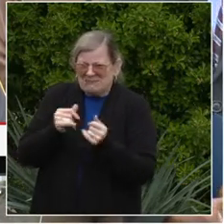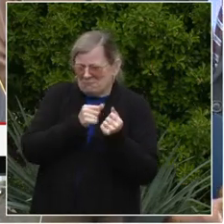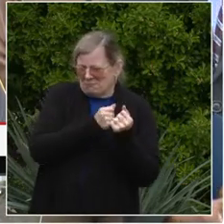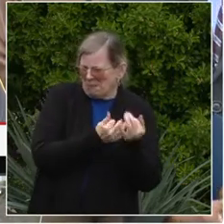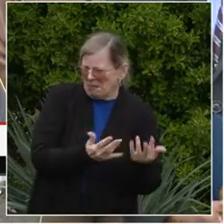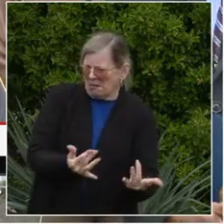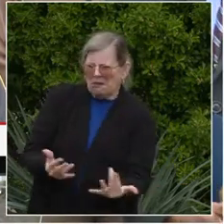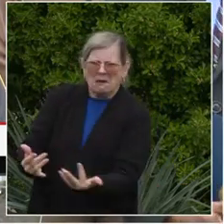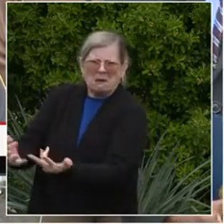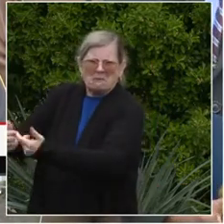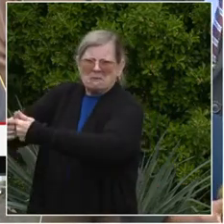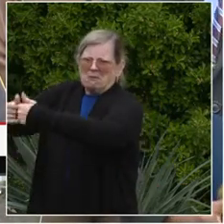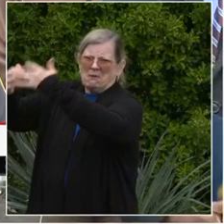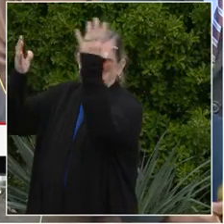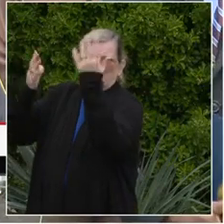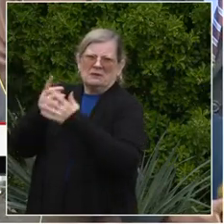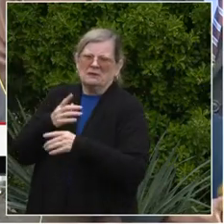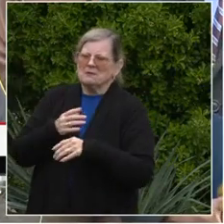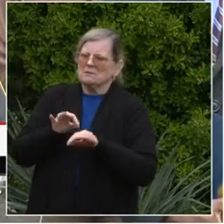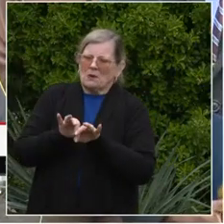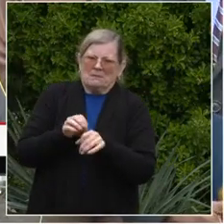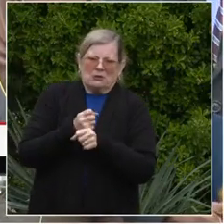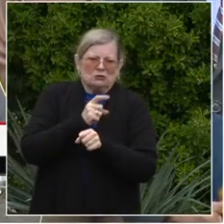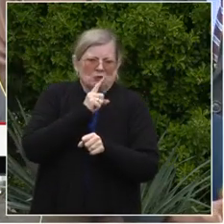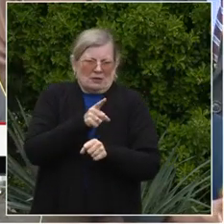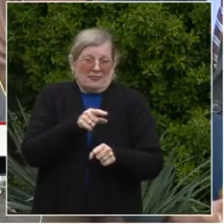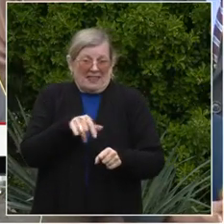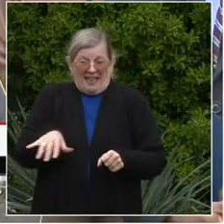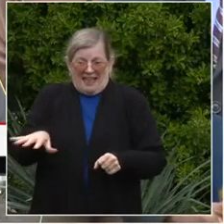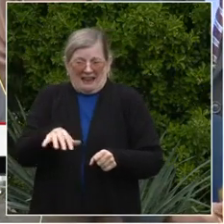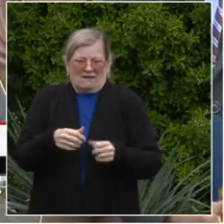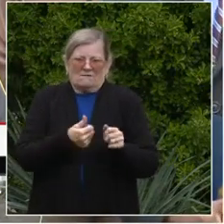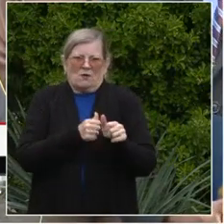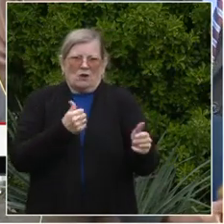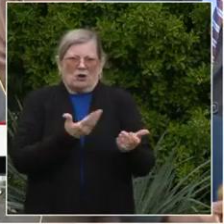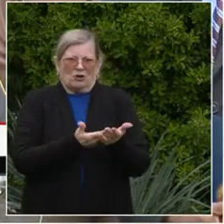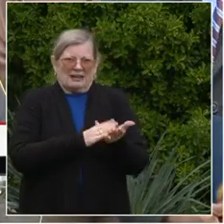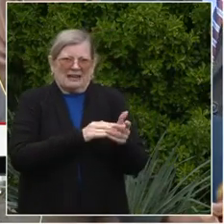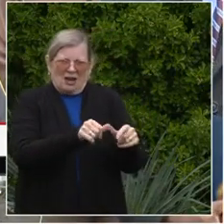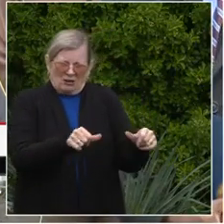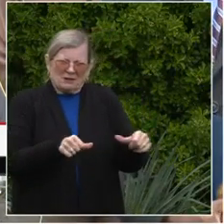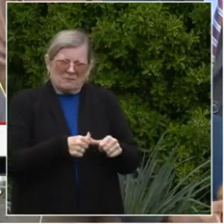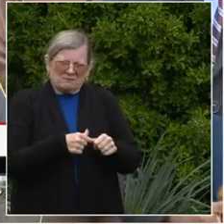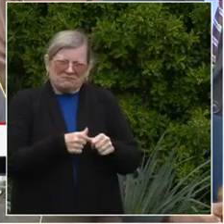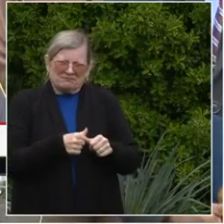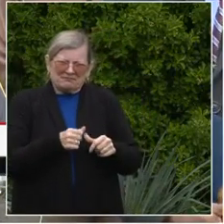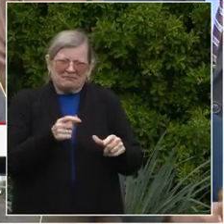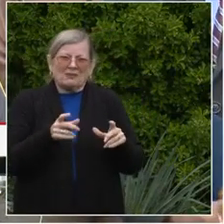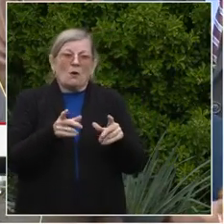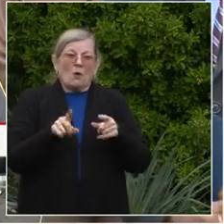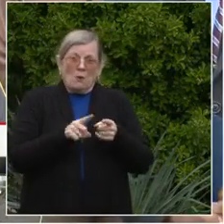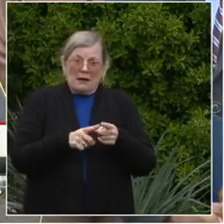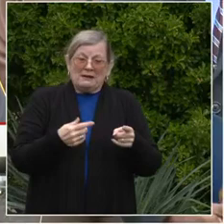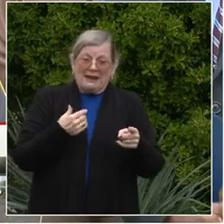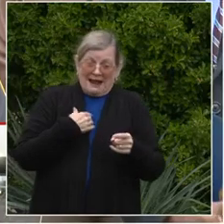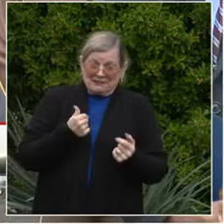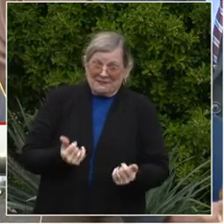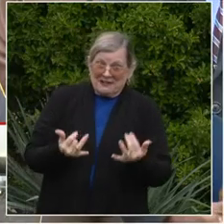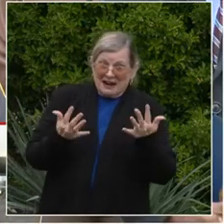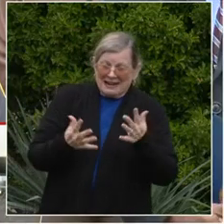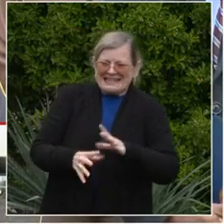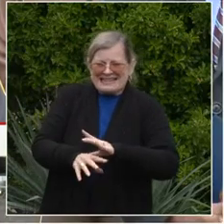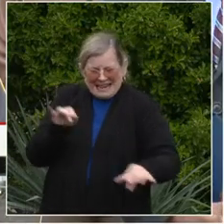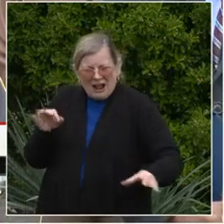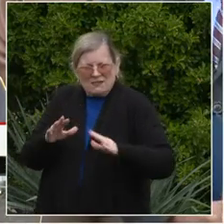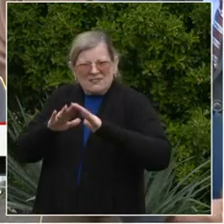oven. If you do have a cooking fire, get out, close the door behind you, and try and contain the fire and stay out